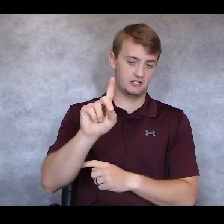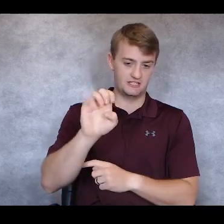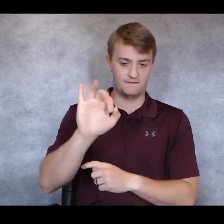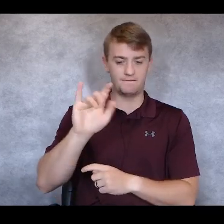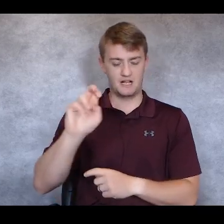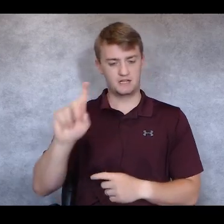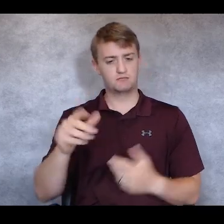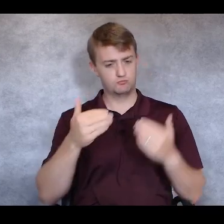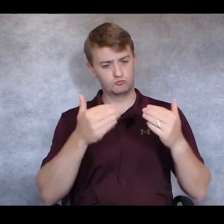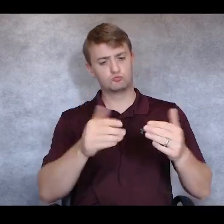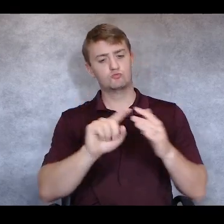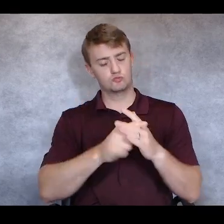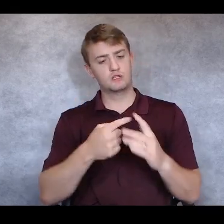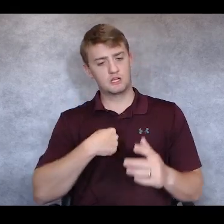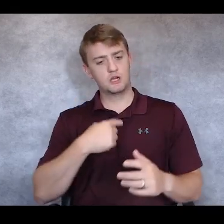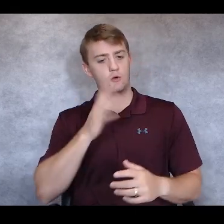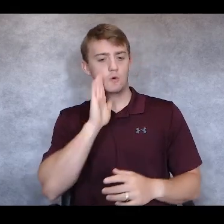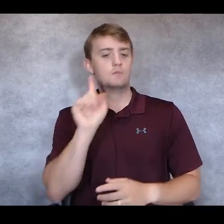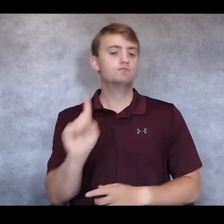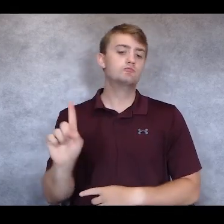walk around to help you as you need it.